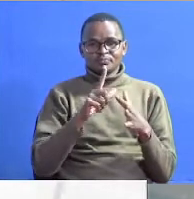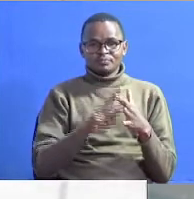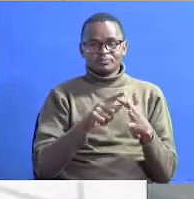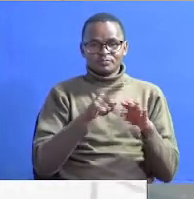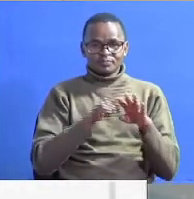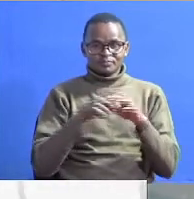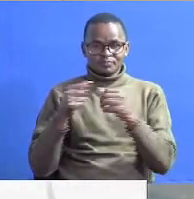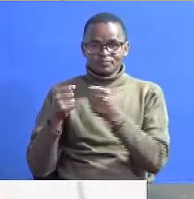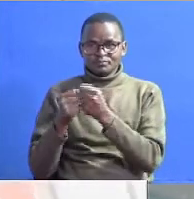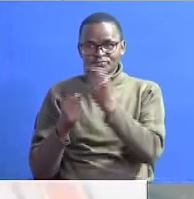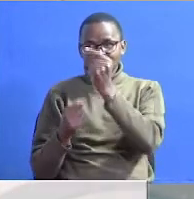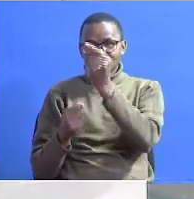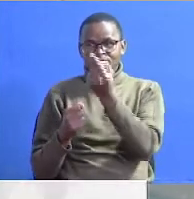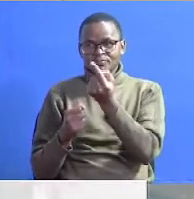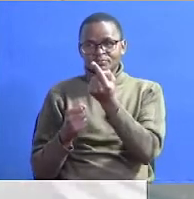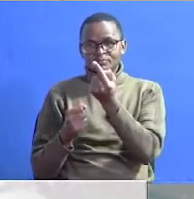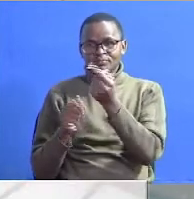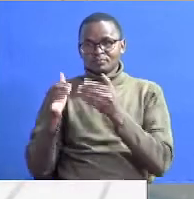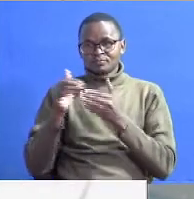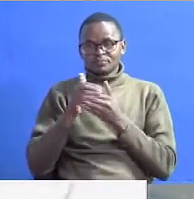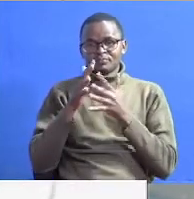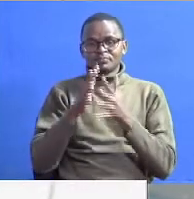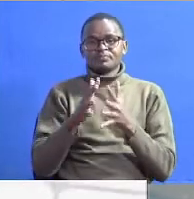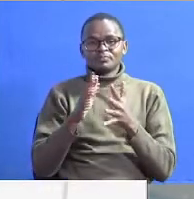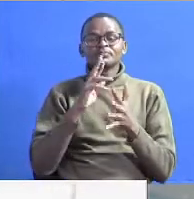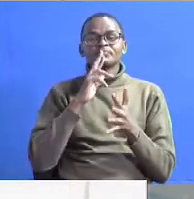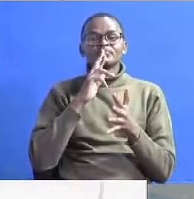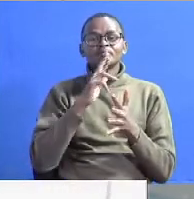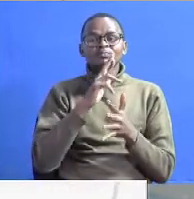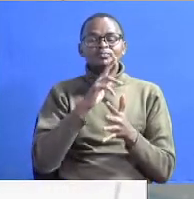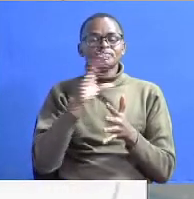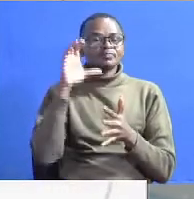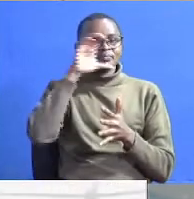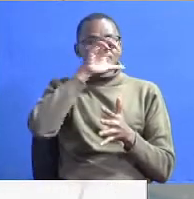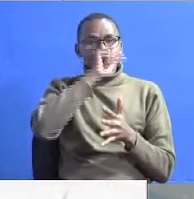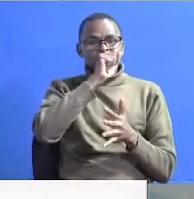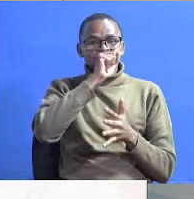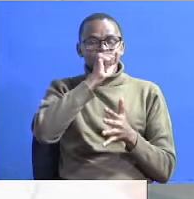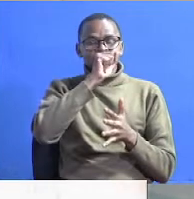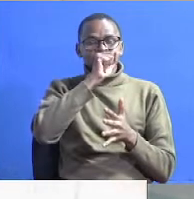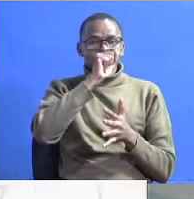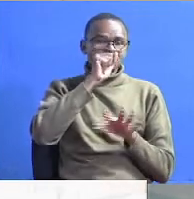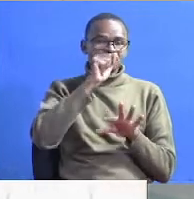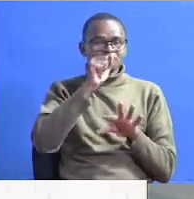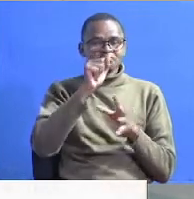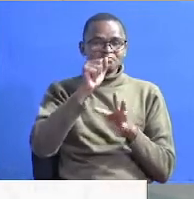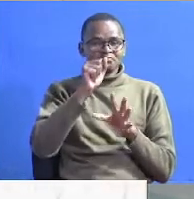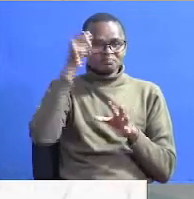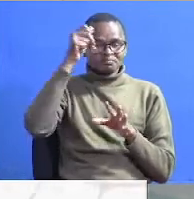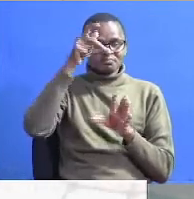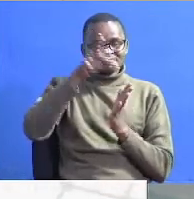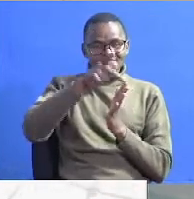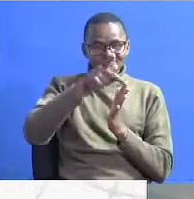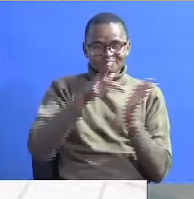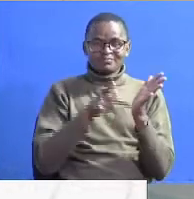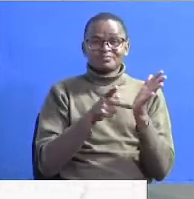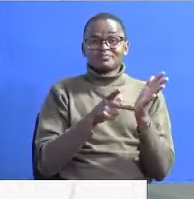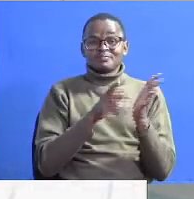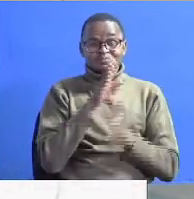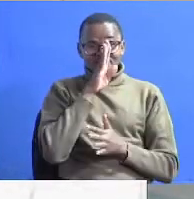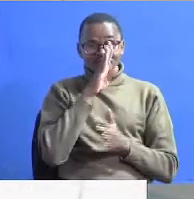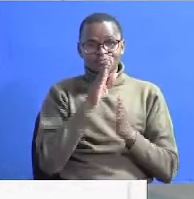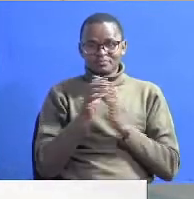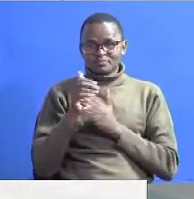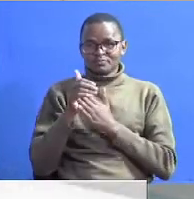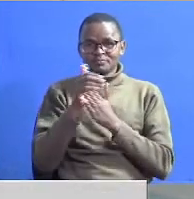now, first, the leaders are lacking principles. Those are people who are being